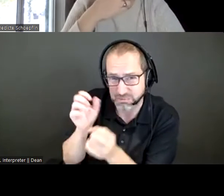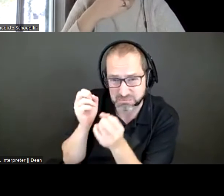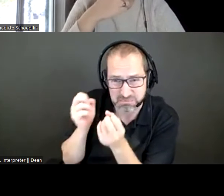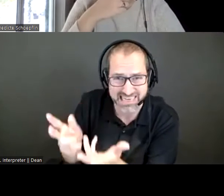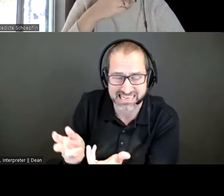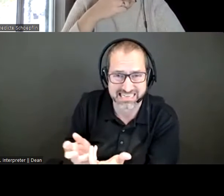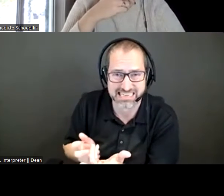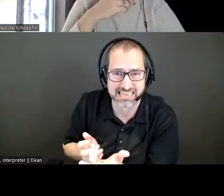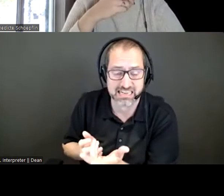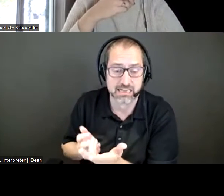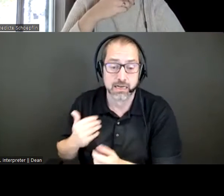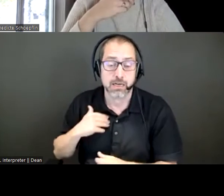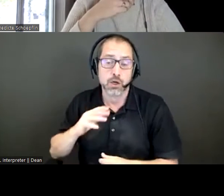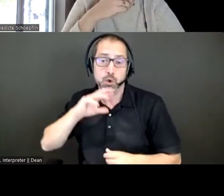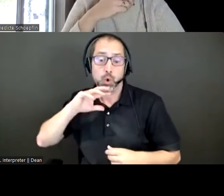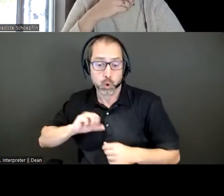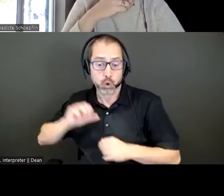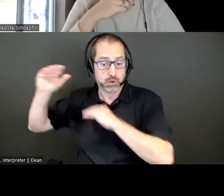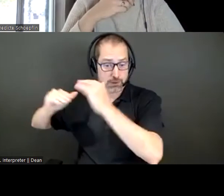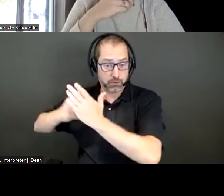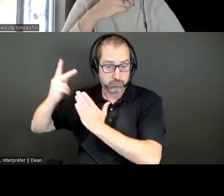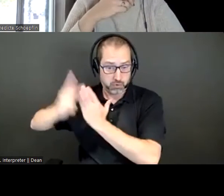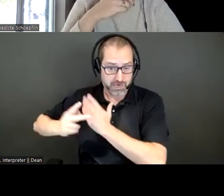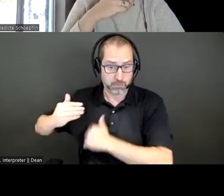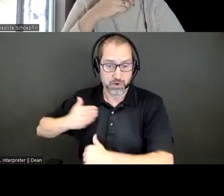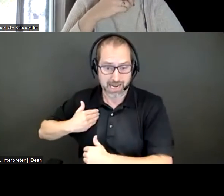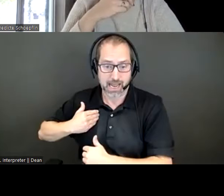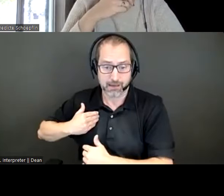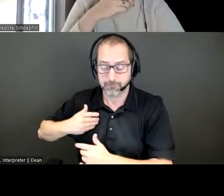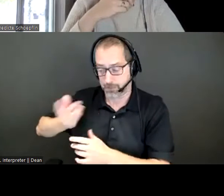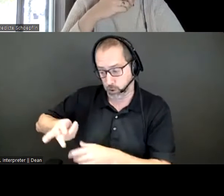We have in the older adults program a two-spirited